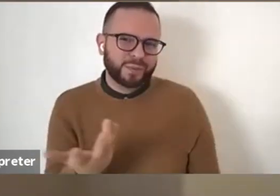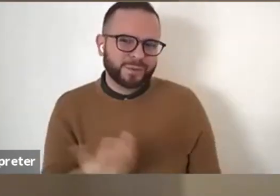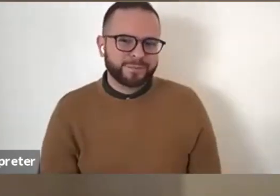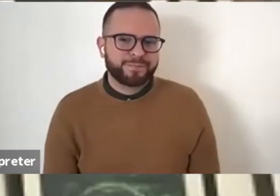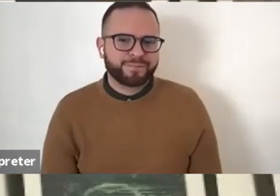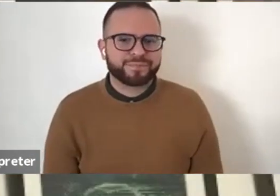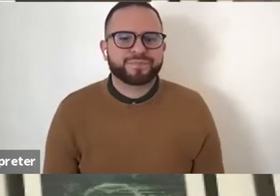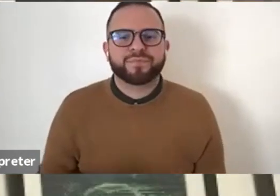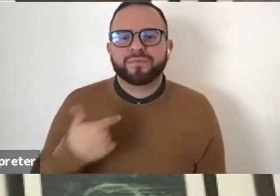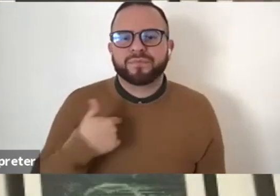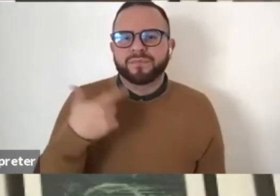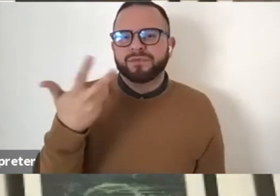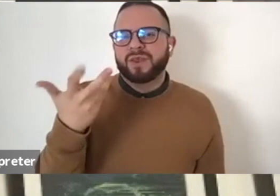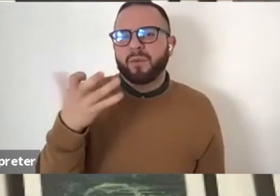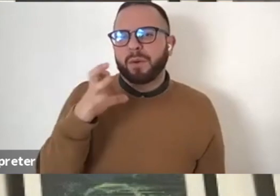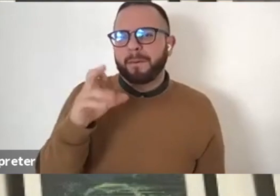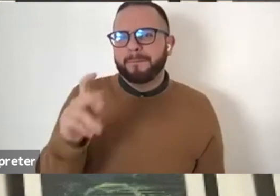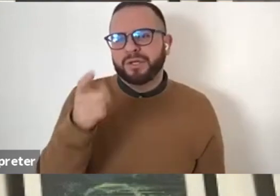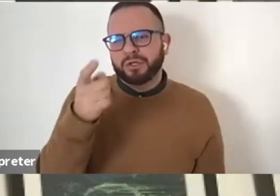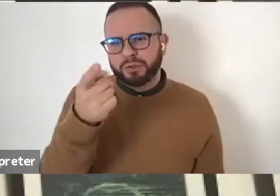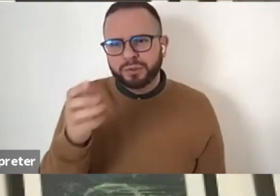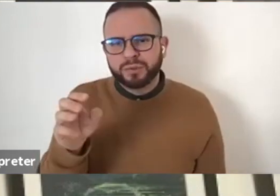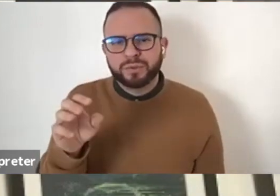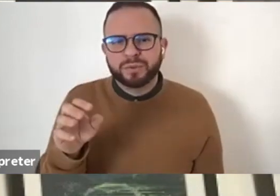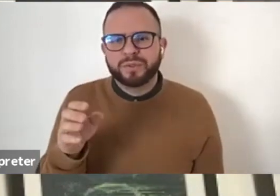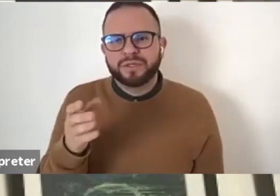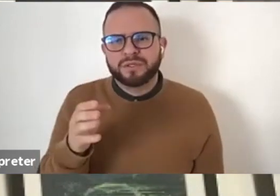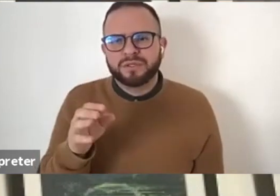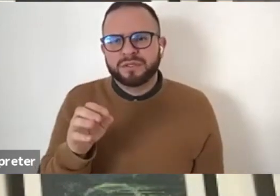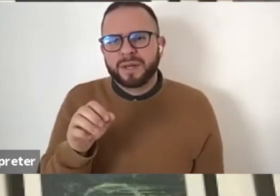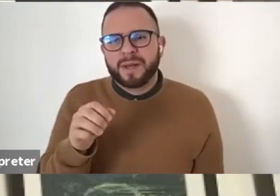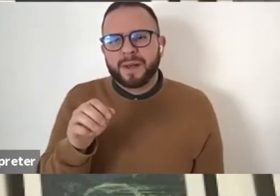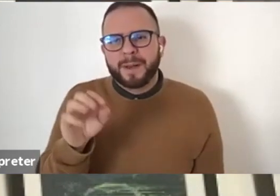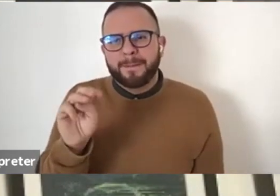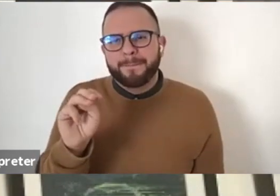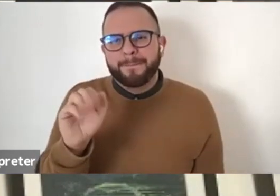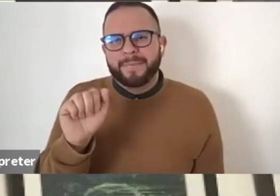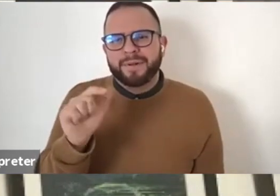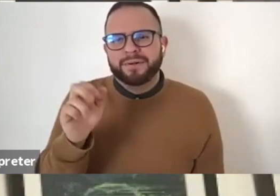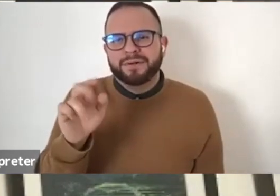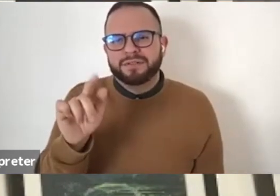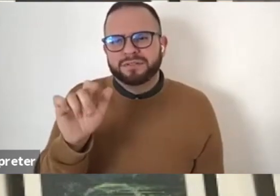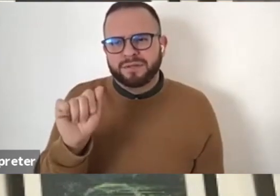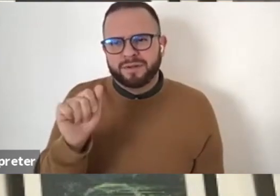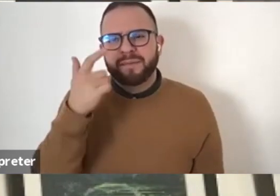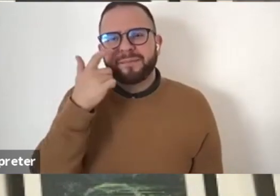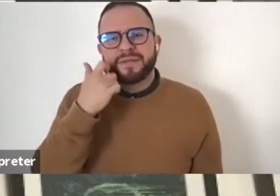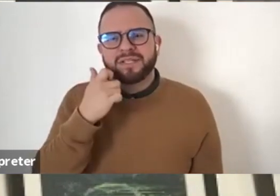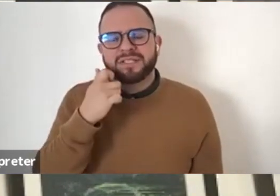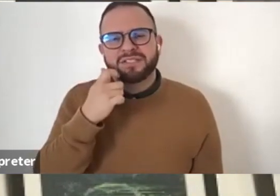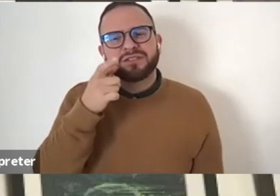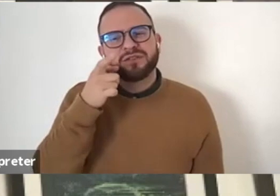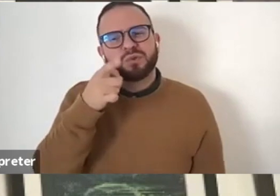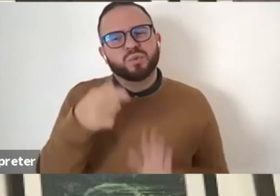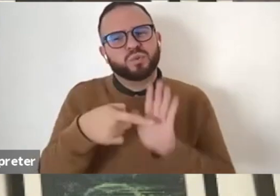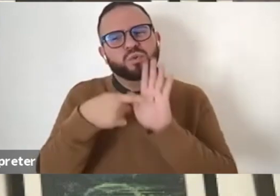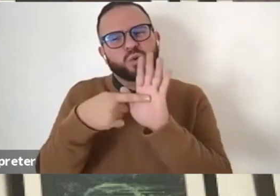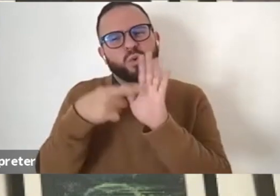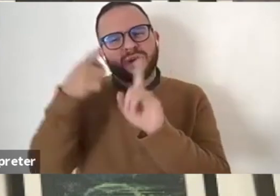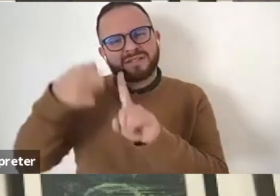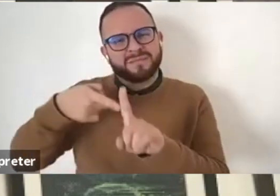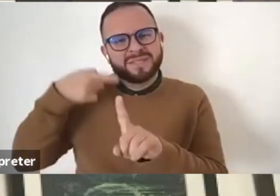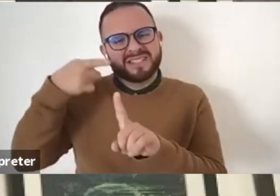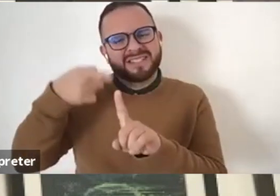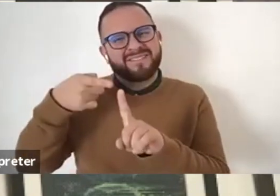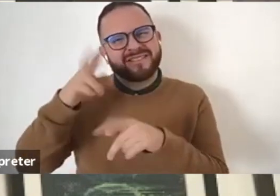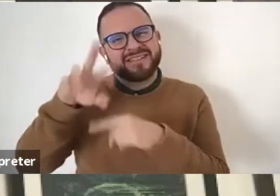you, Malgorzata, because you chose specific types of story arcs